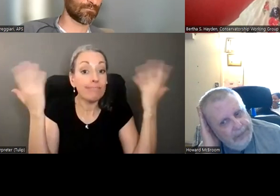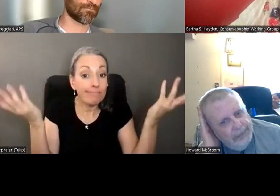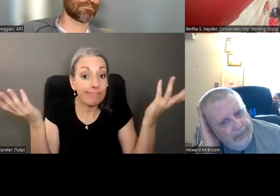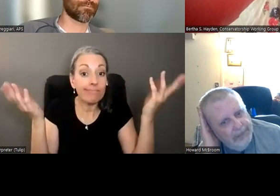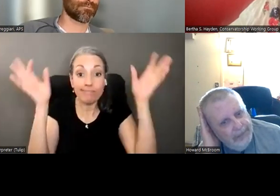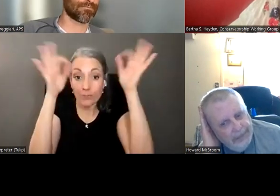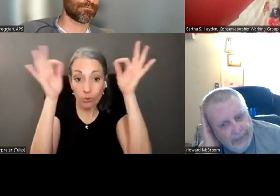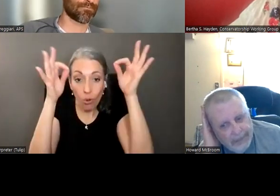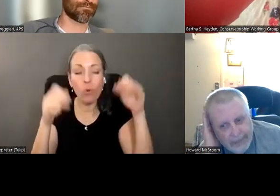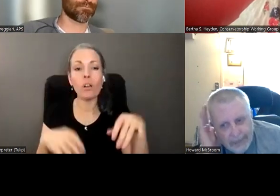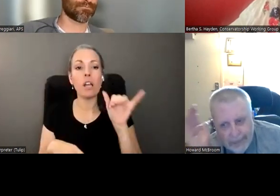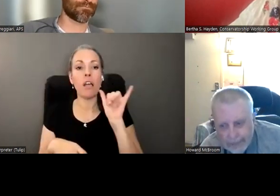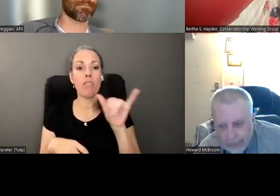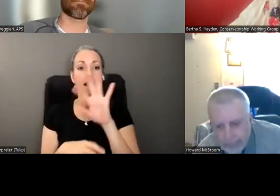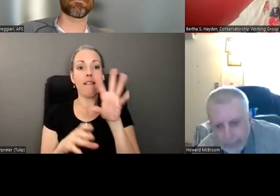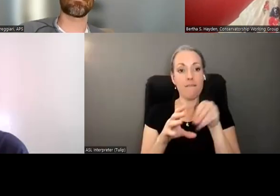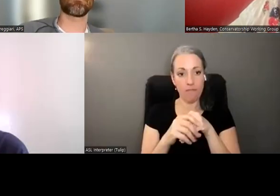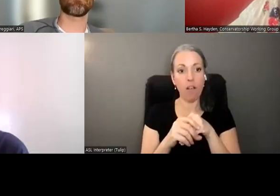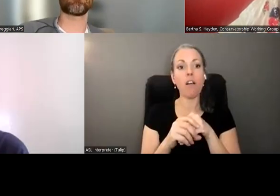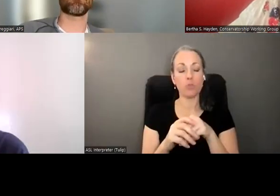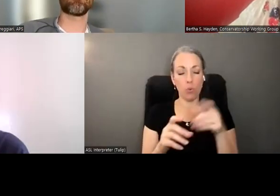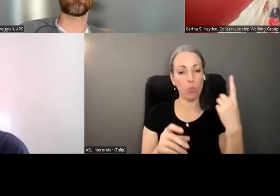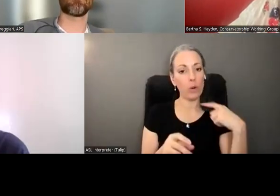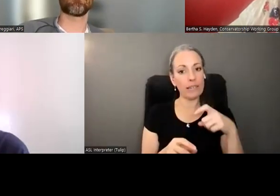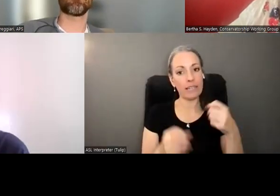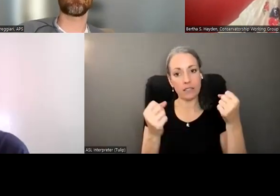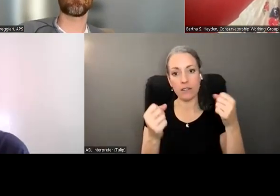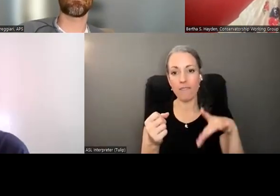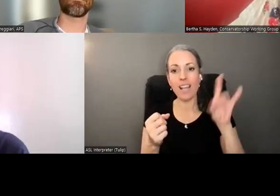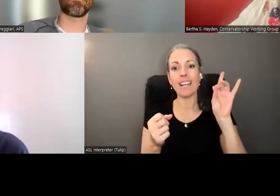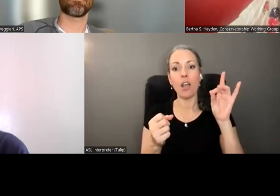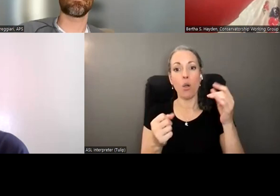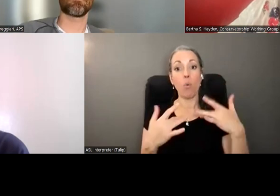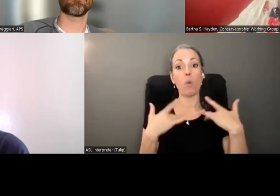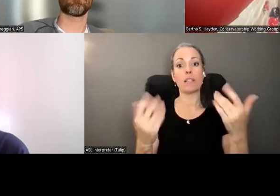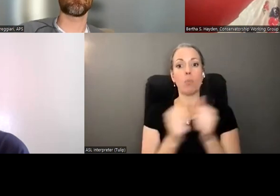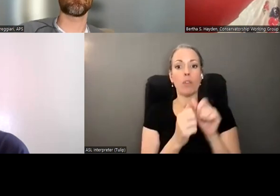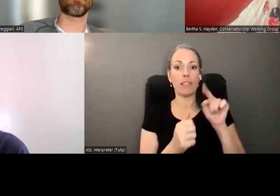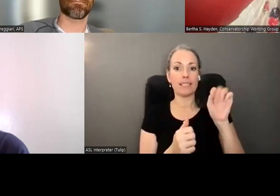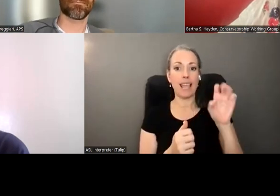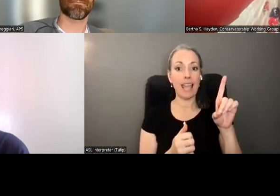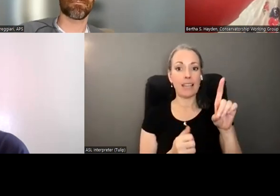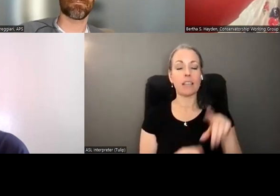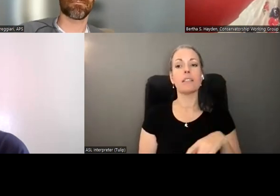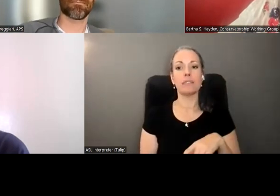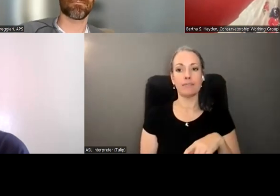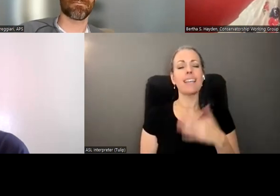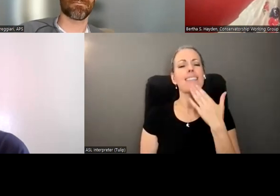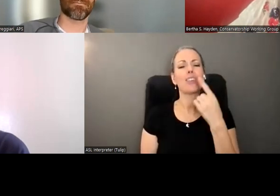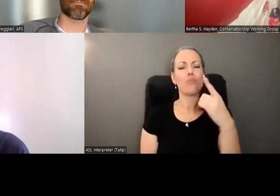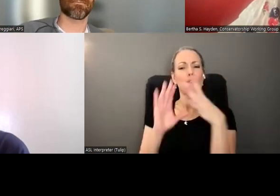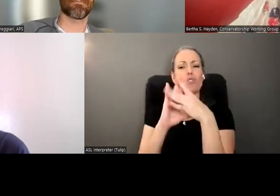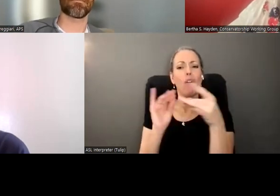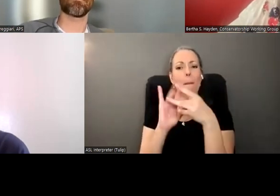intervention interventions are needed to see what's really going on with Ted so thank you so much for insightful comments